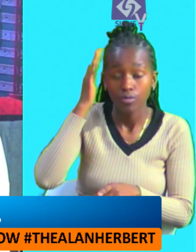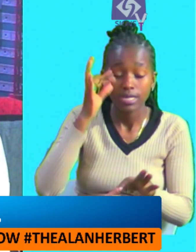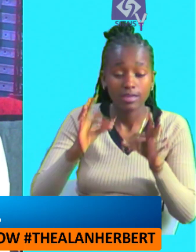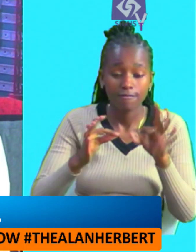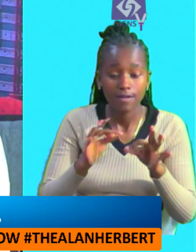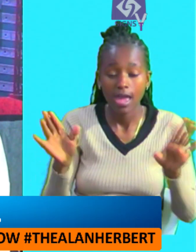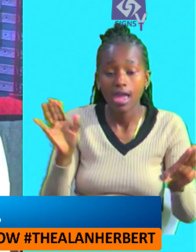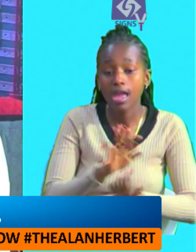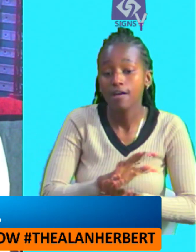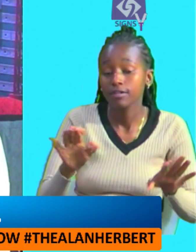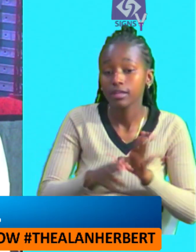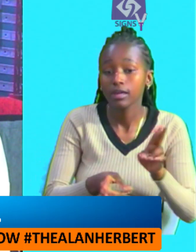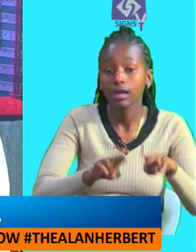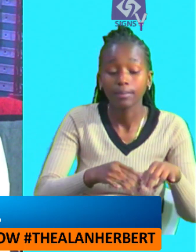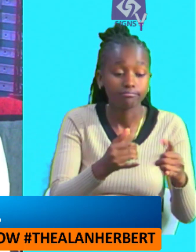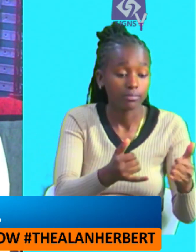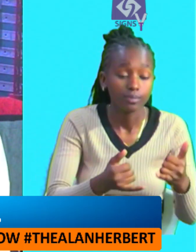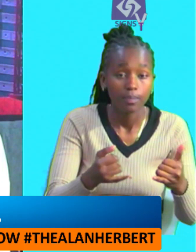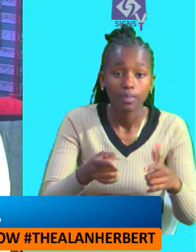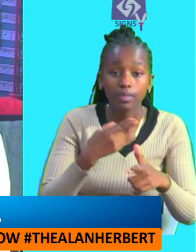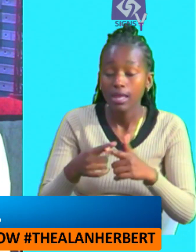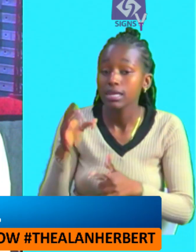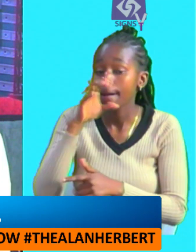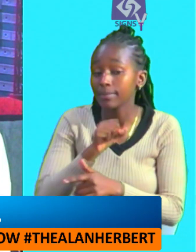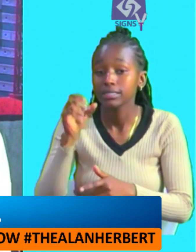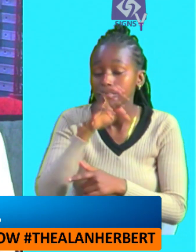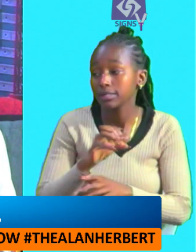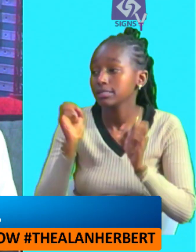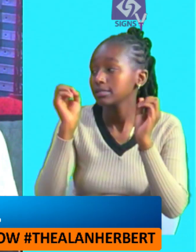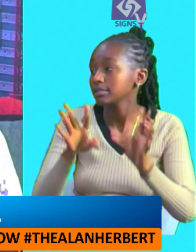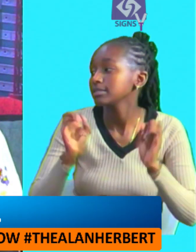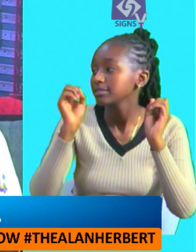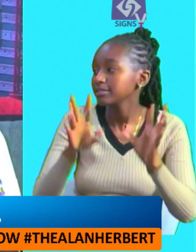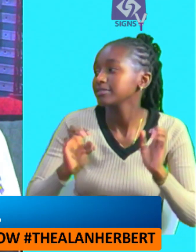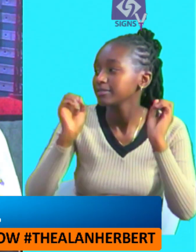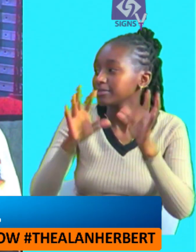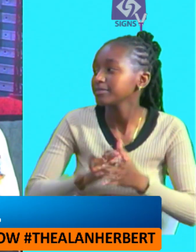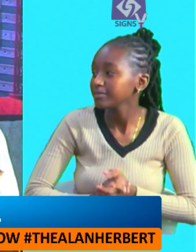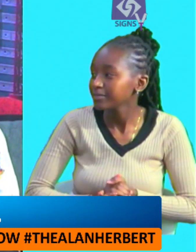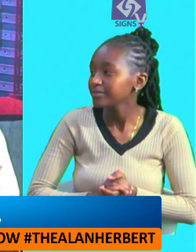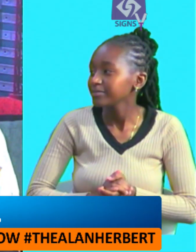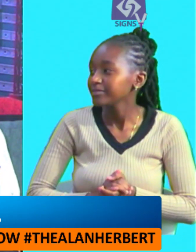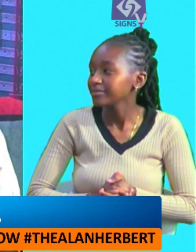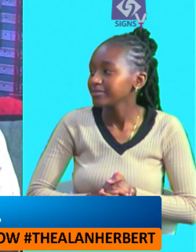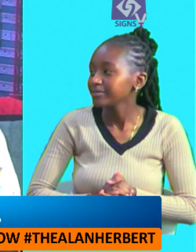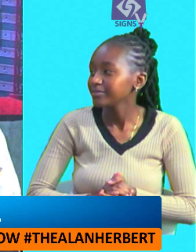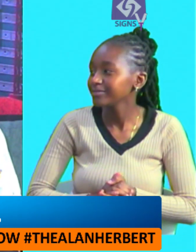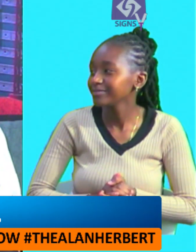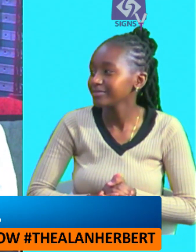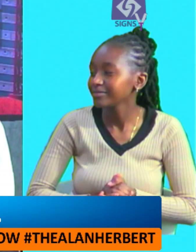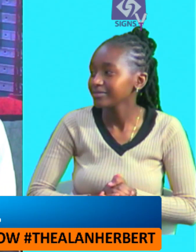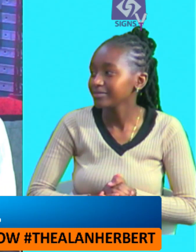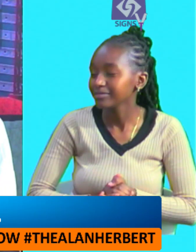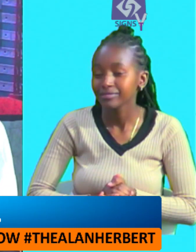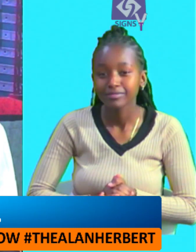homestead was almost covered with cabro everywhere. So this child never got to eat dirt. This guy was